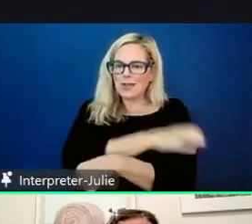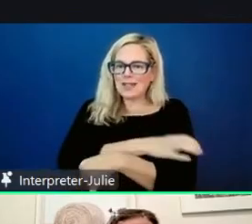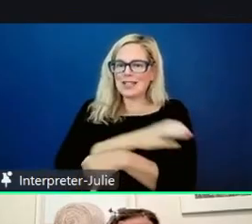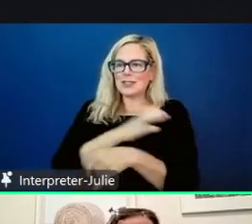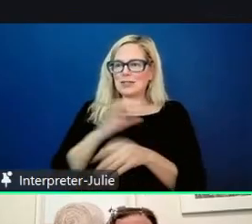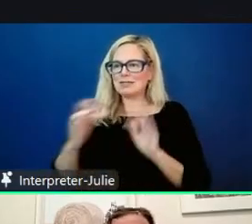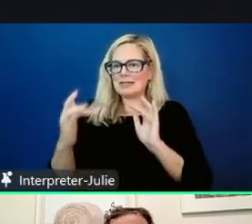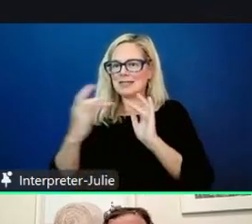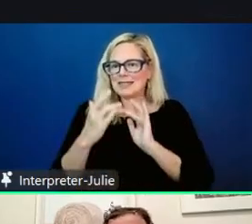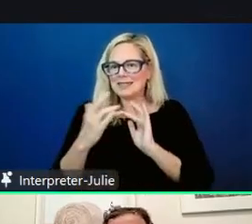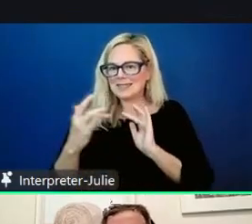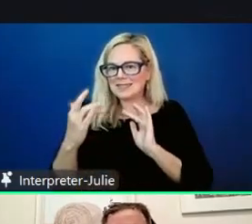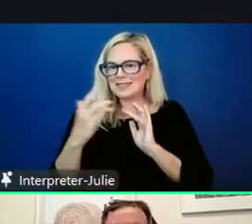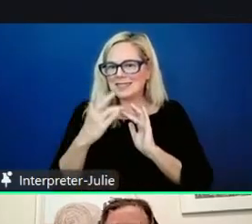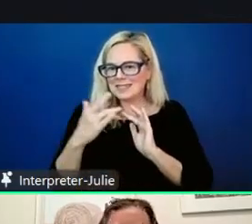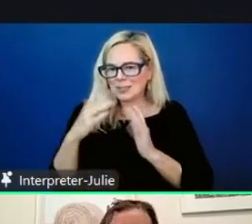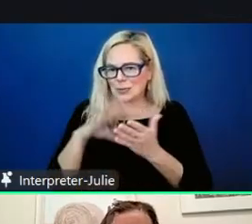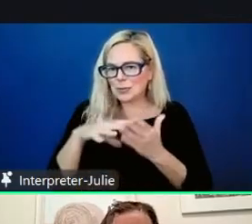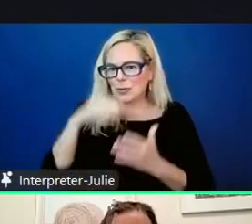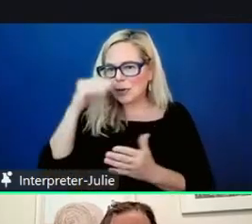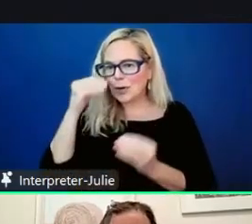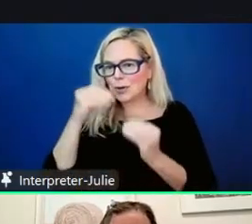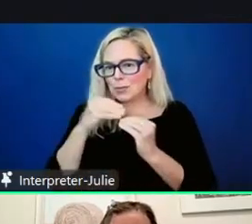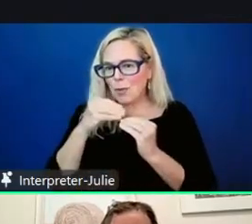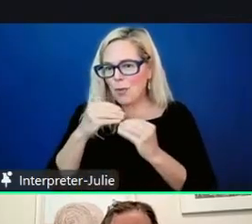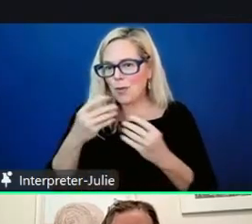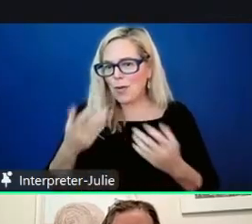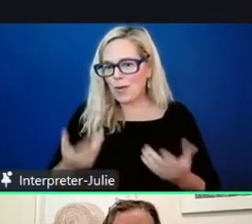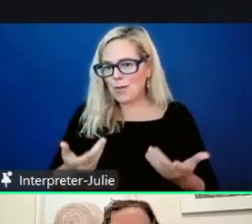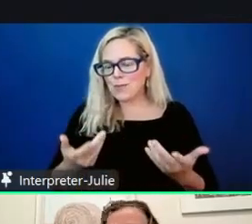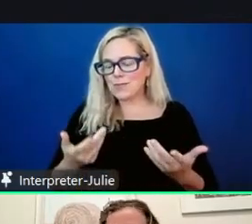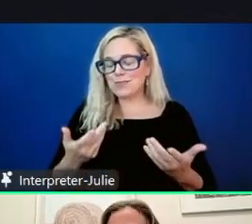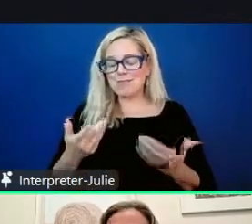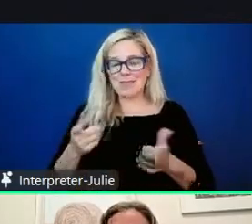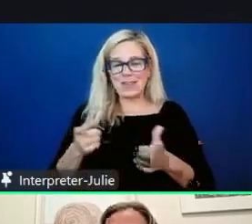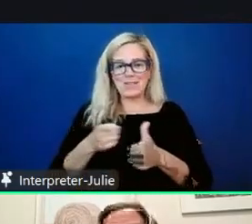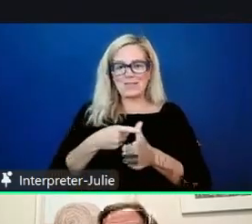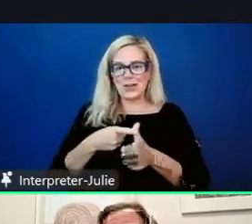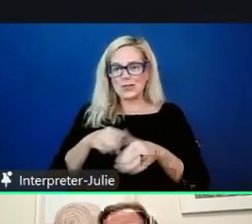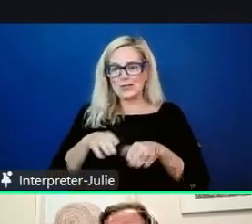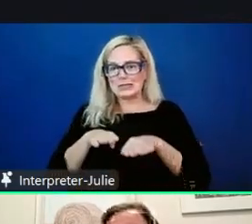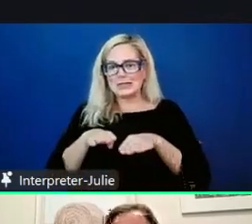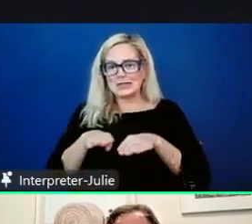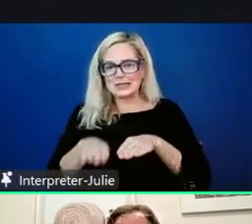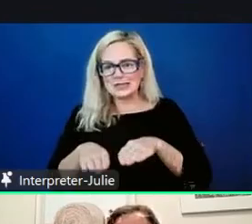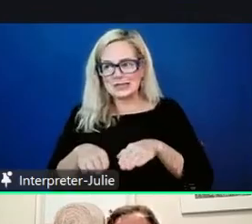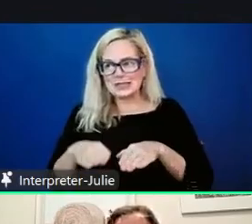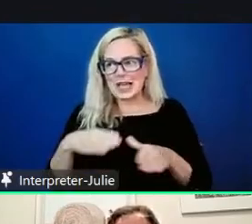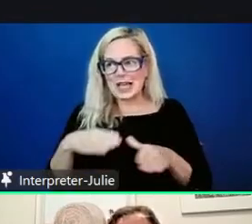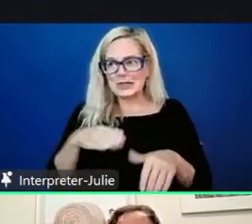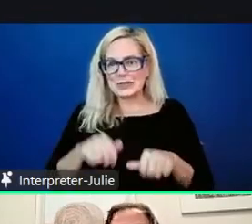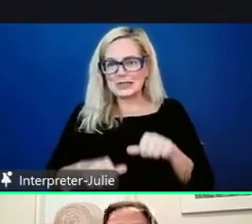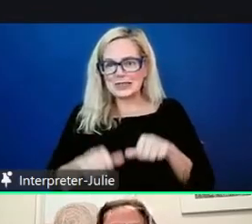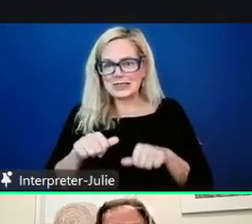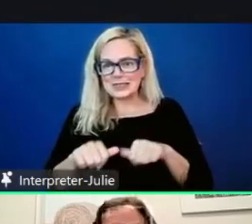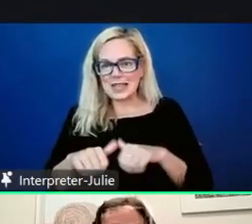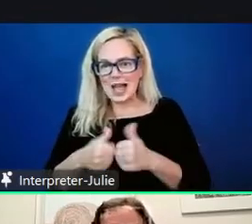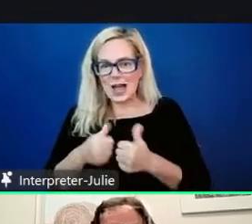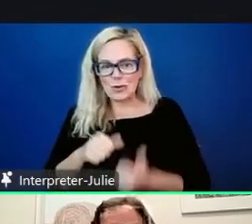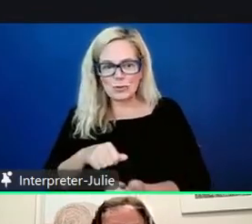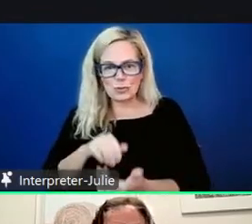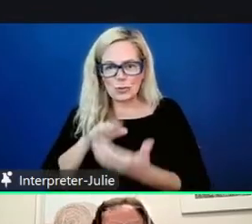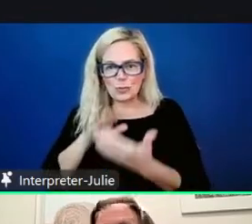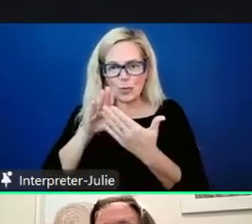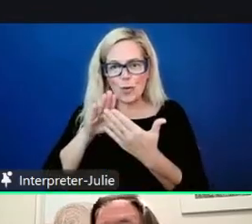more. Going into this event, I felt fear and uncertainty with how to approach my why as I introduced the